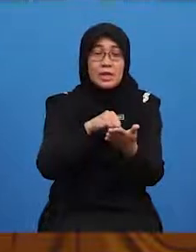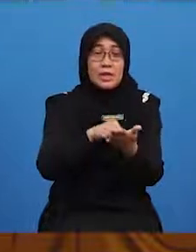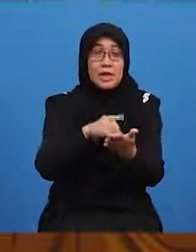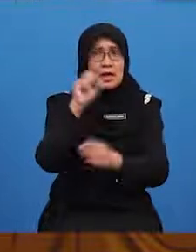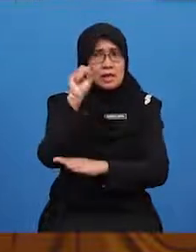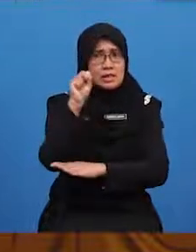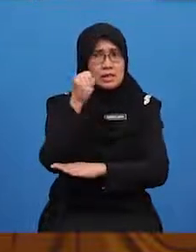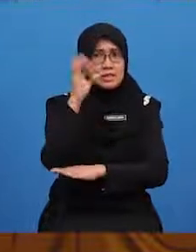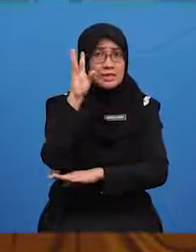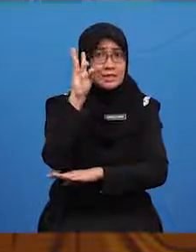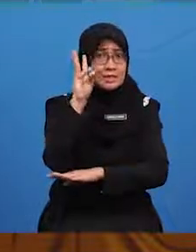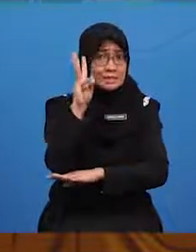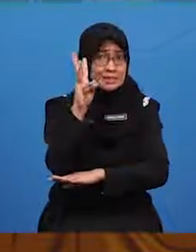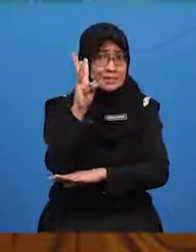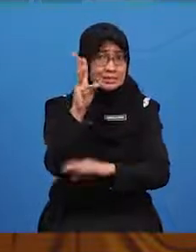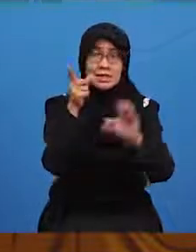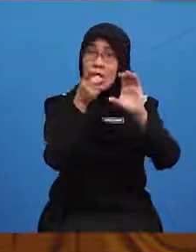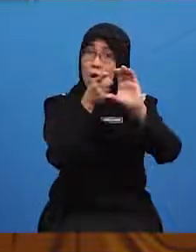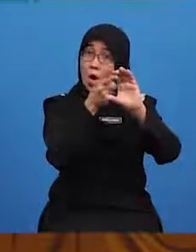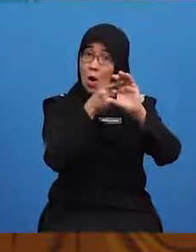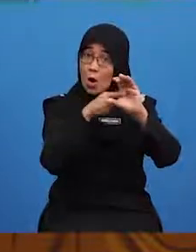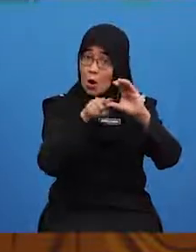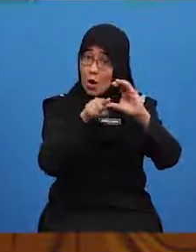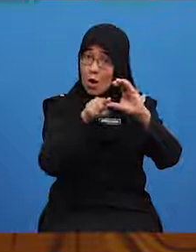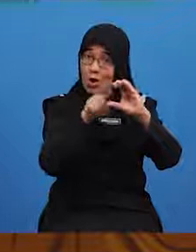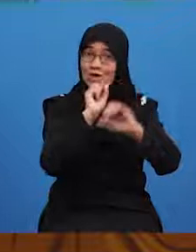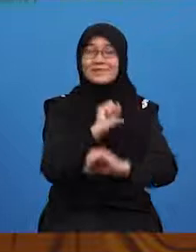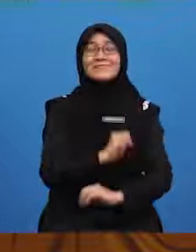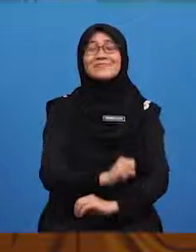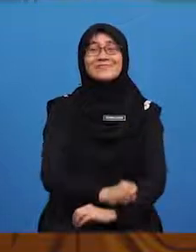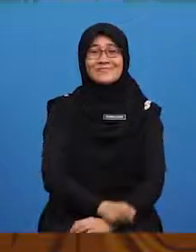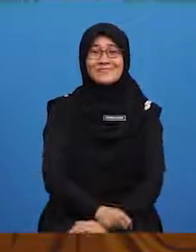What time is it? It's 6 o'clock.